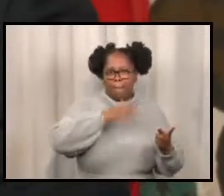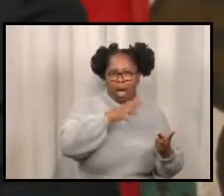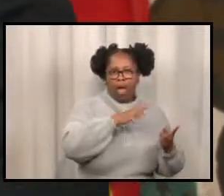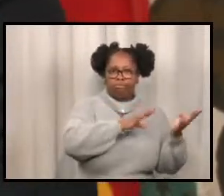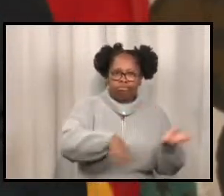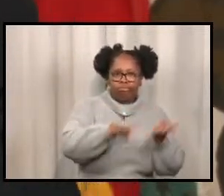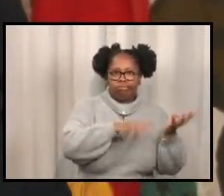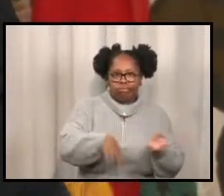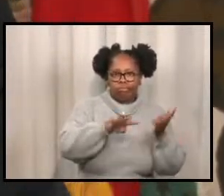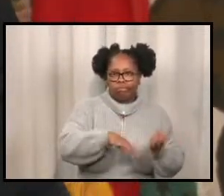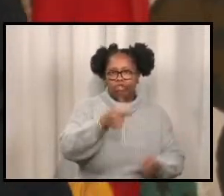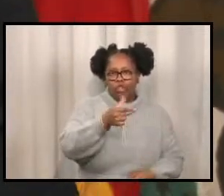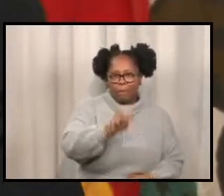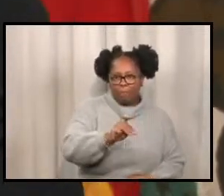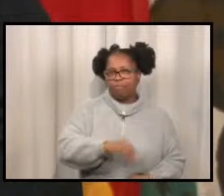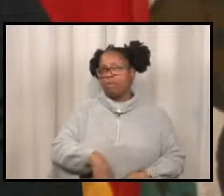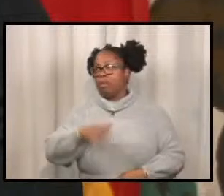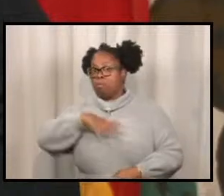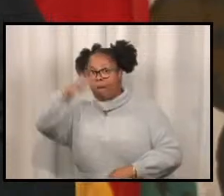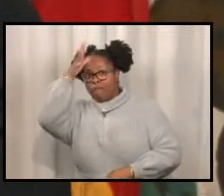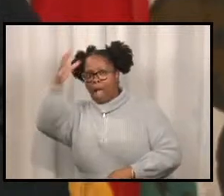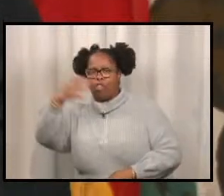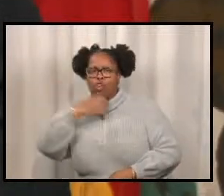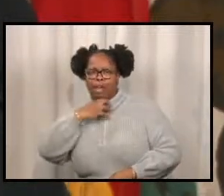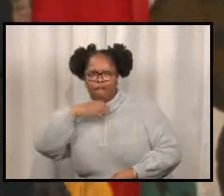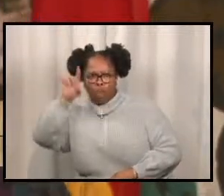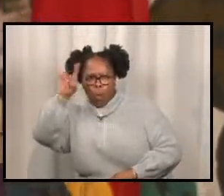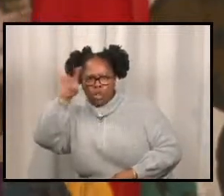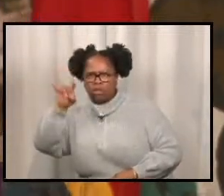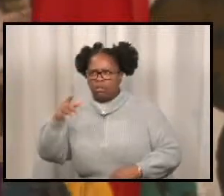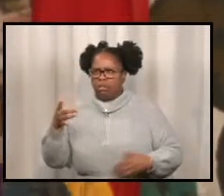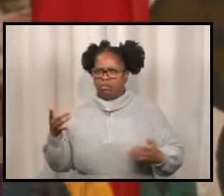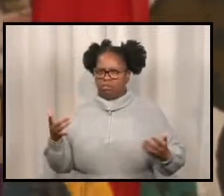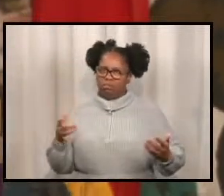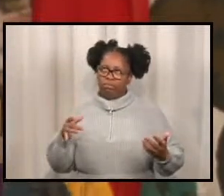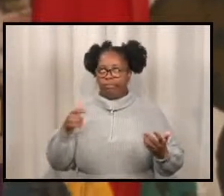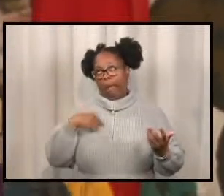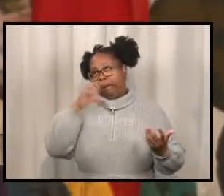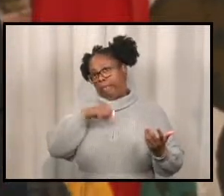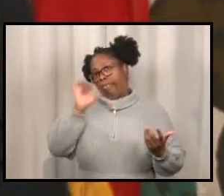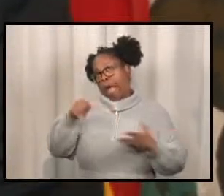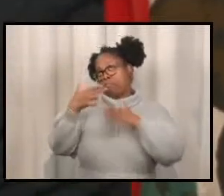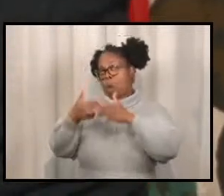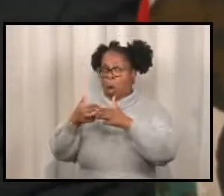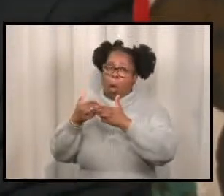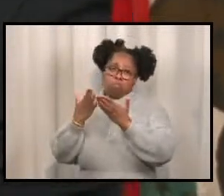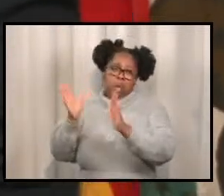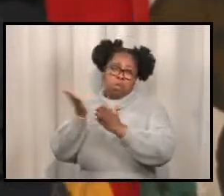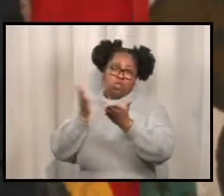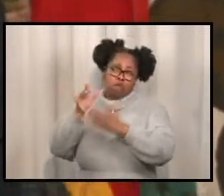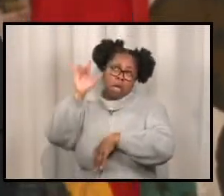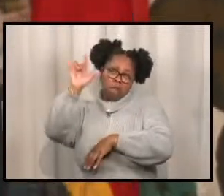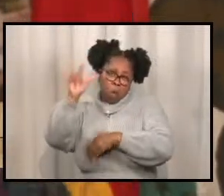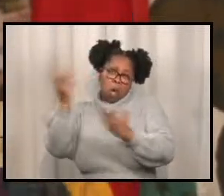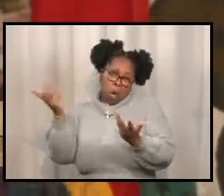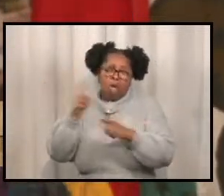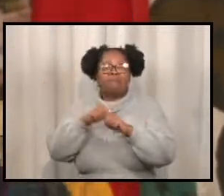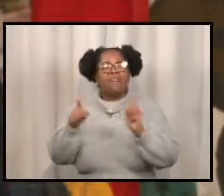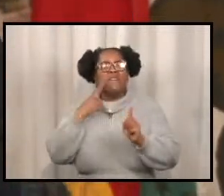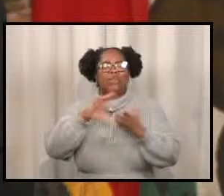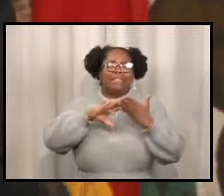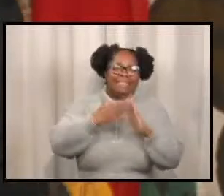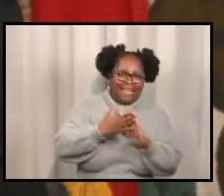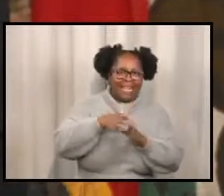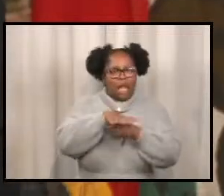was in the Air Force. And so, I guess that's public service, right? The Air Force. But in city government or